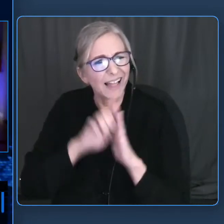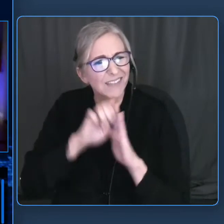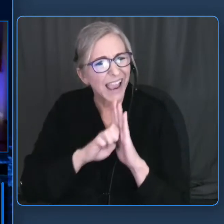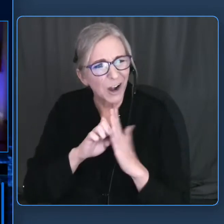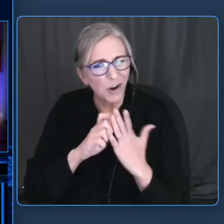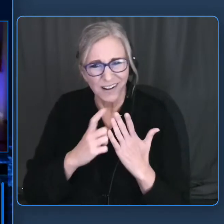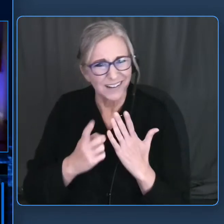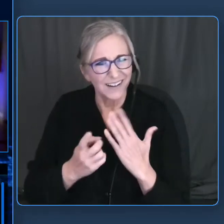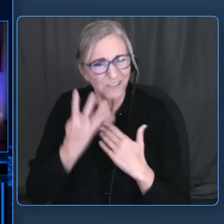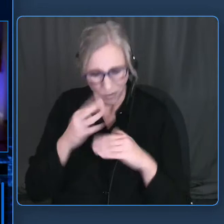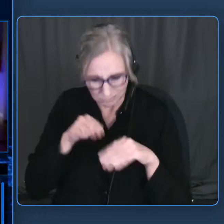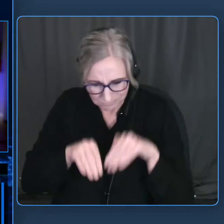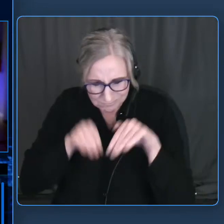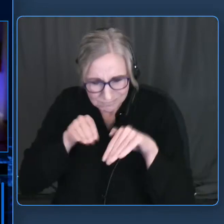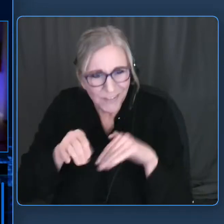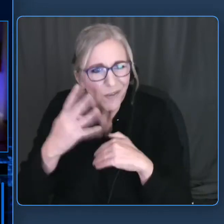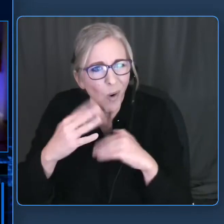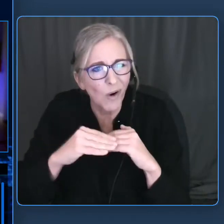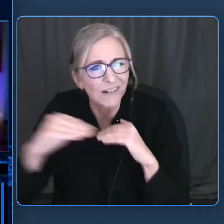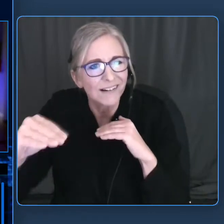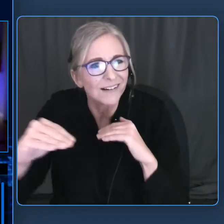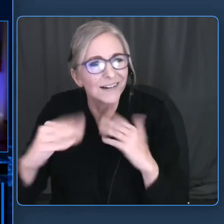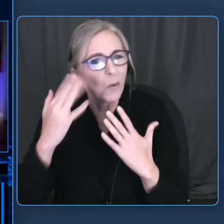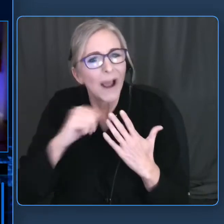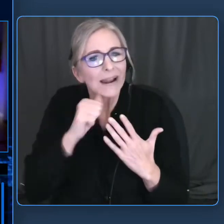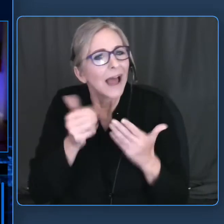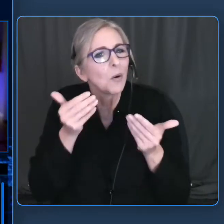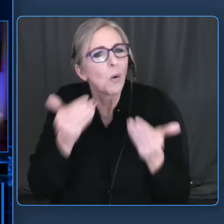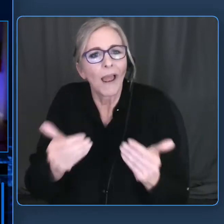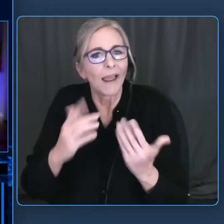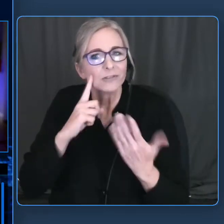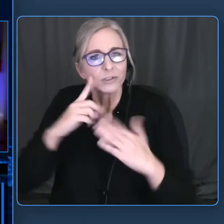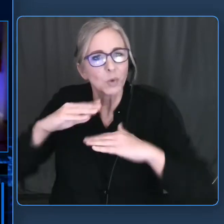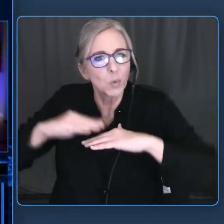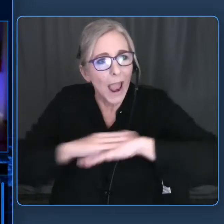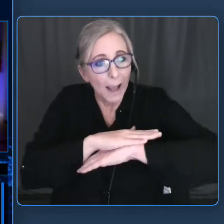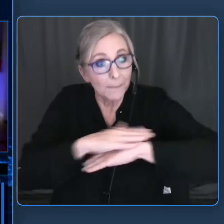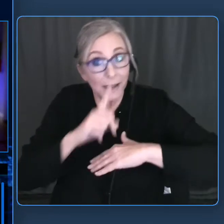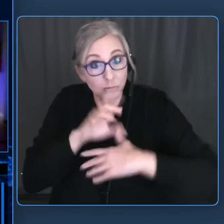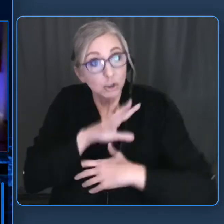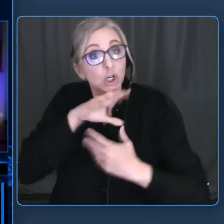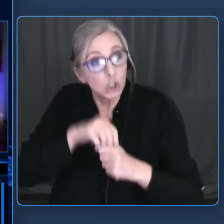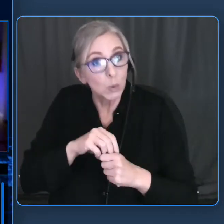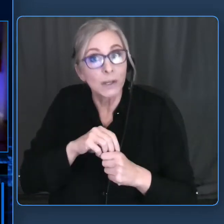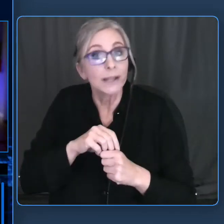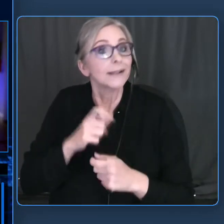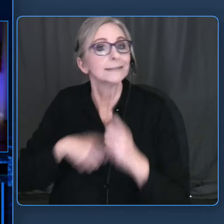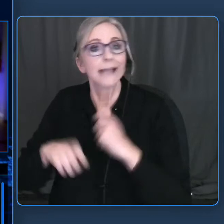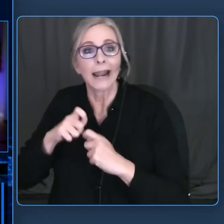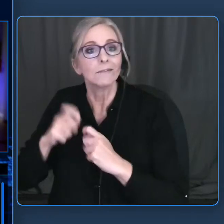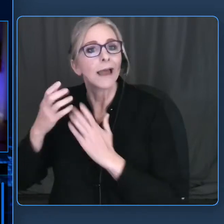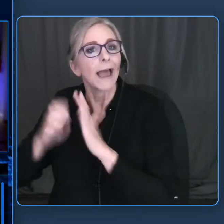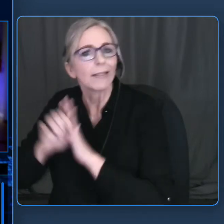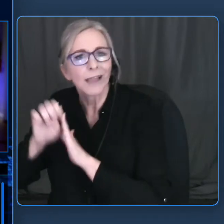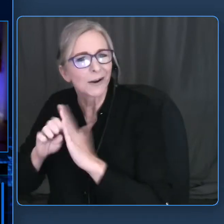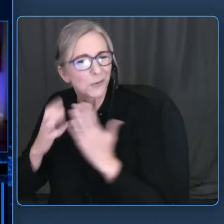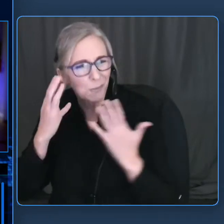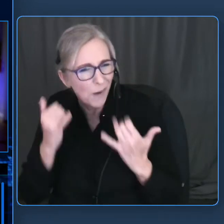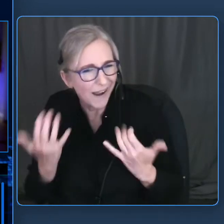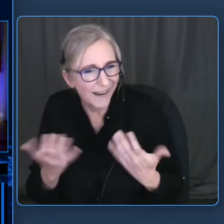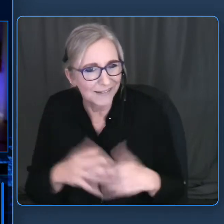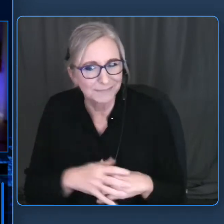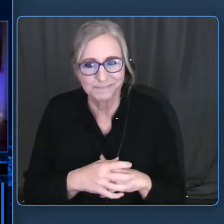There are like 4 steps to the main floor. Why can't they design to make sure the ramp is included instead of portable elevator?